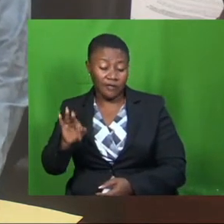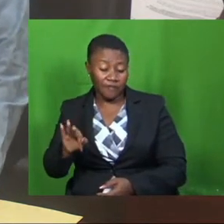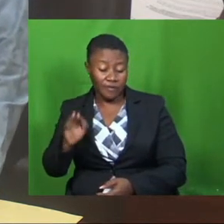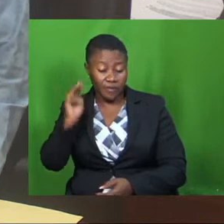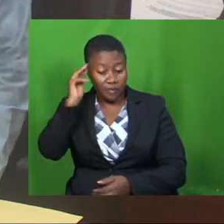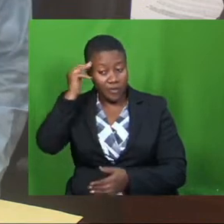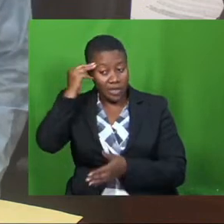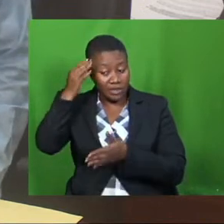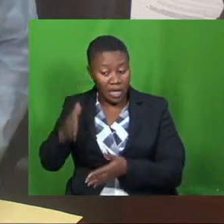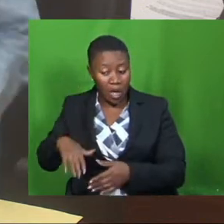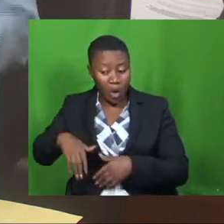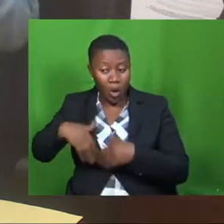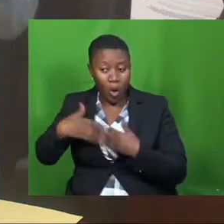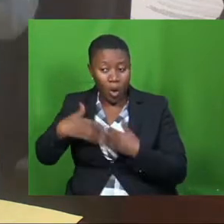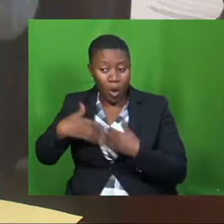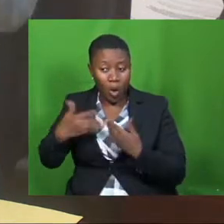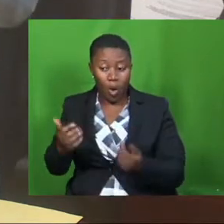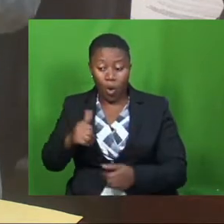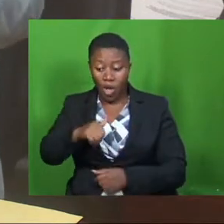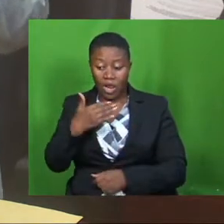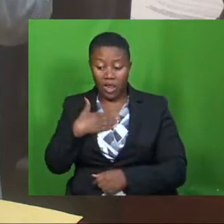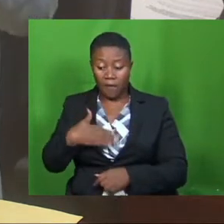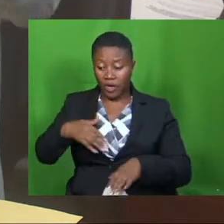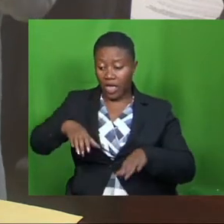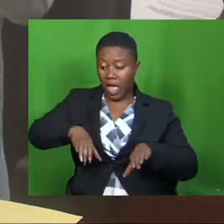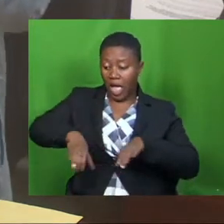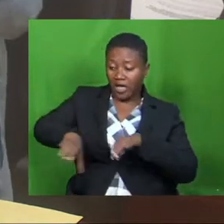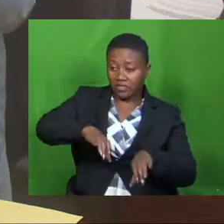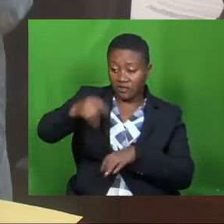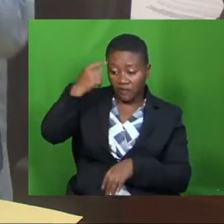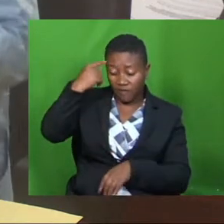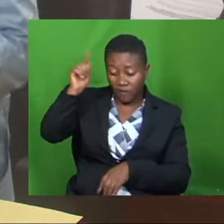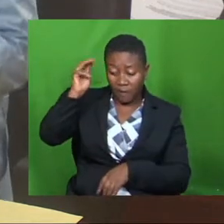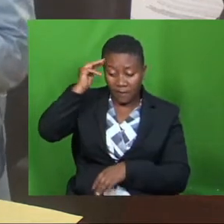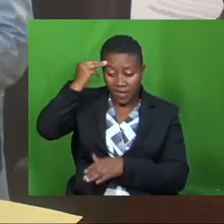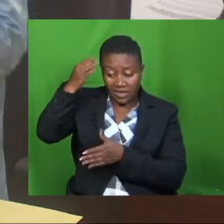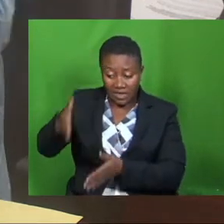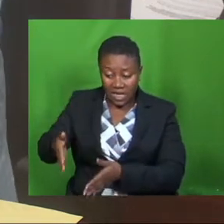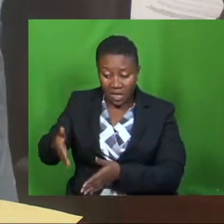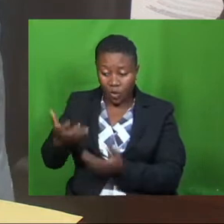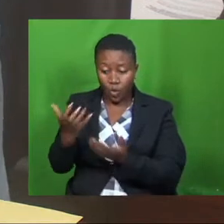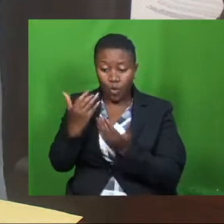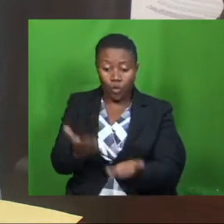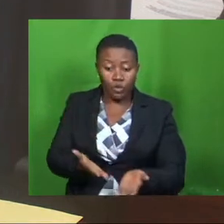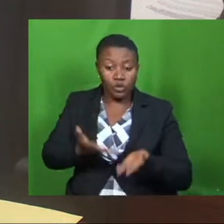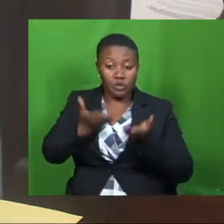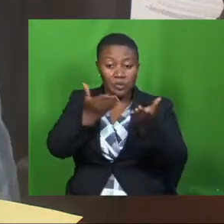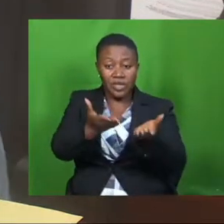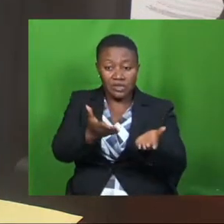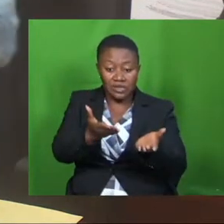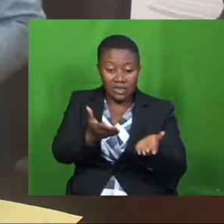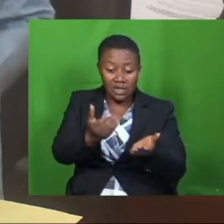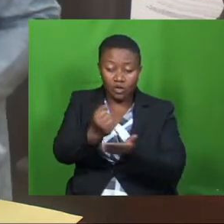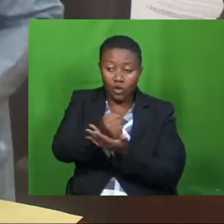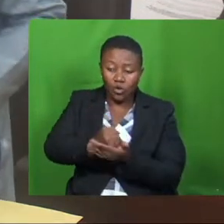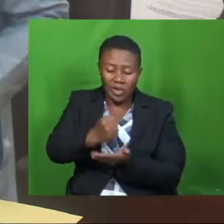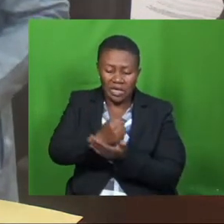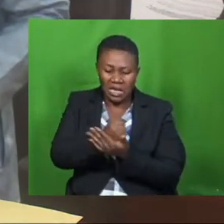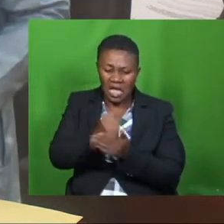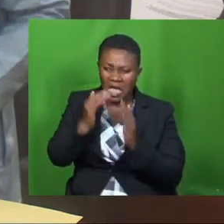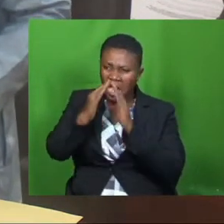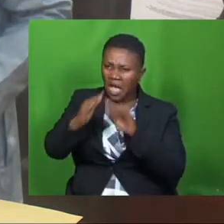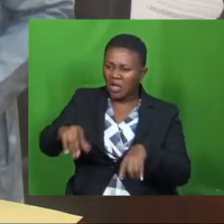Wednesday, it's not too far. In fact, he himself said either Tuesday or Wednesday. The business committee, it was that